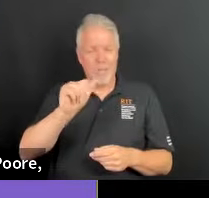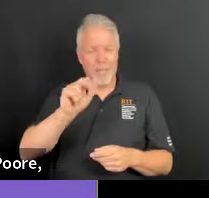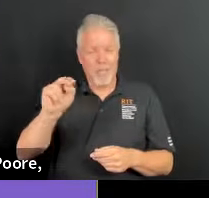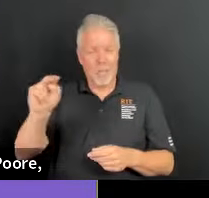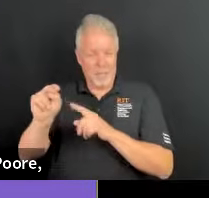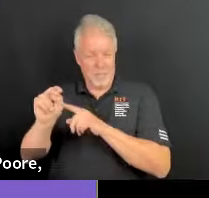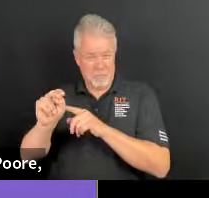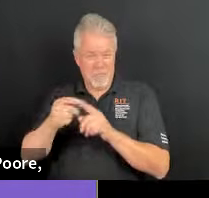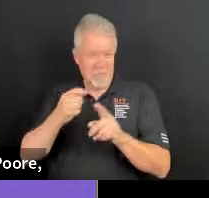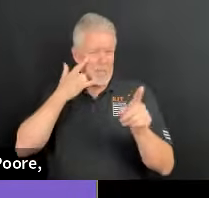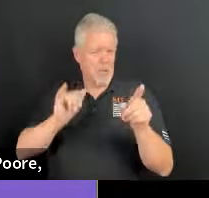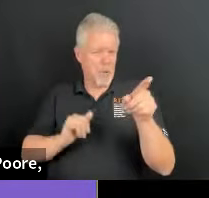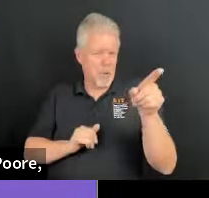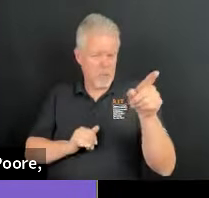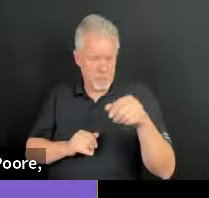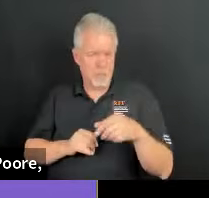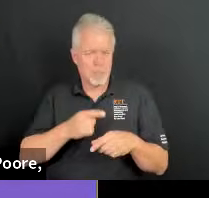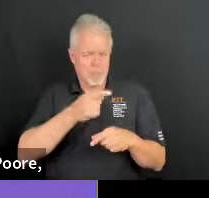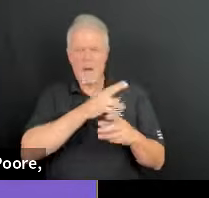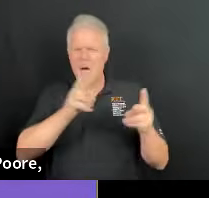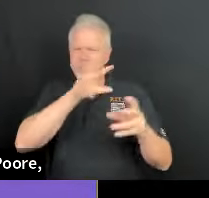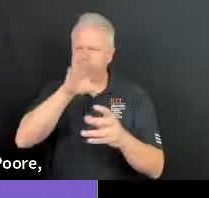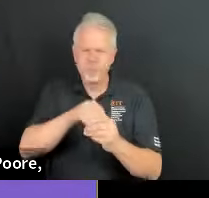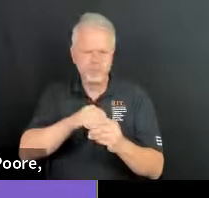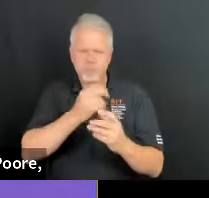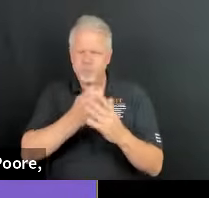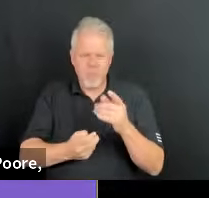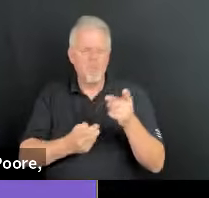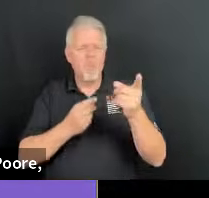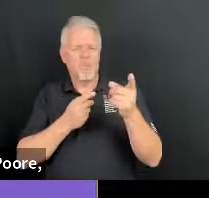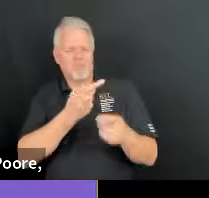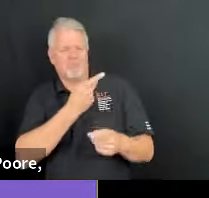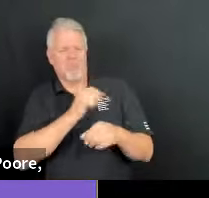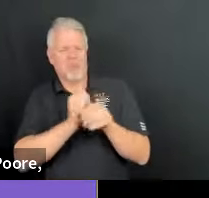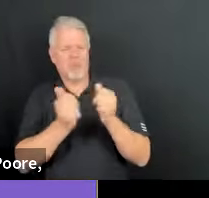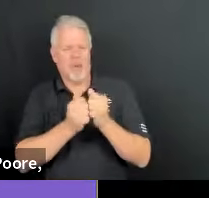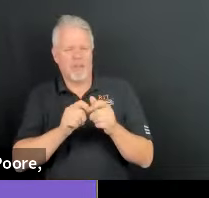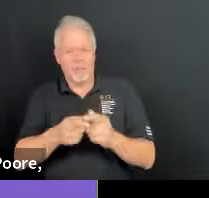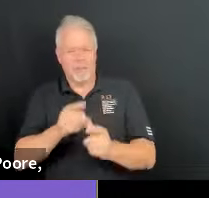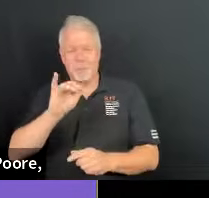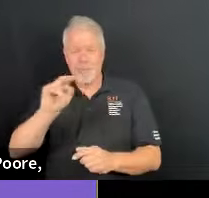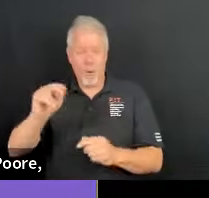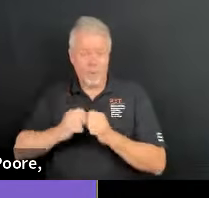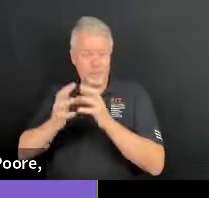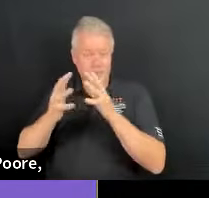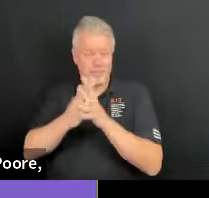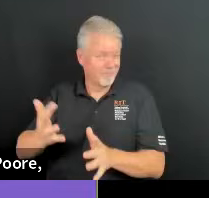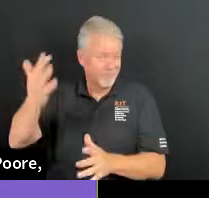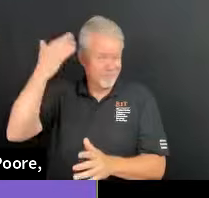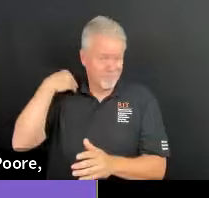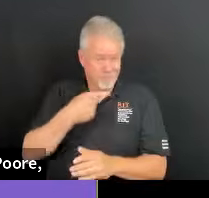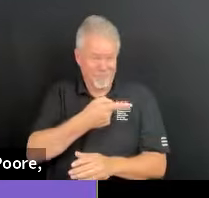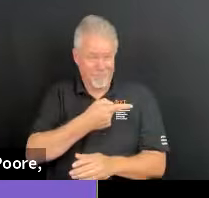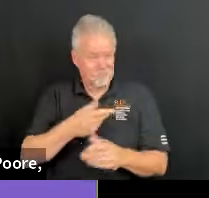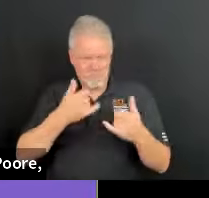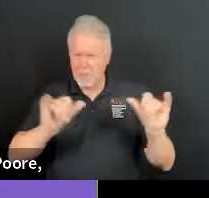or Deborah Grinthman, she could host one. She's very involved. We've worked together